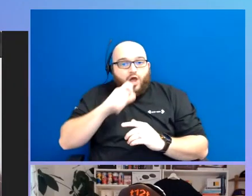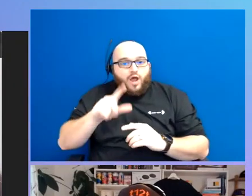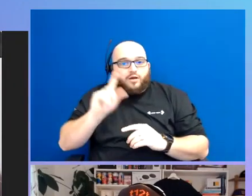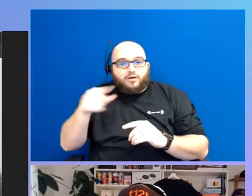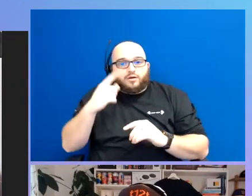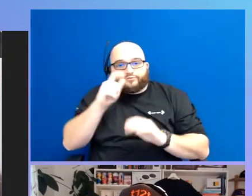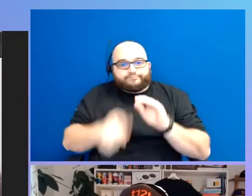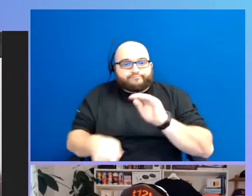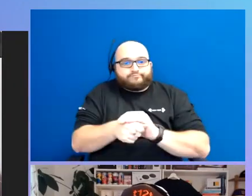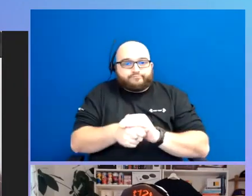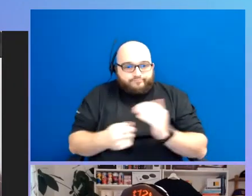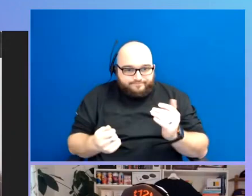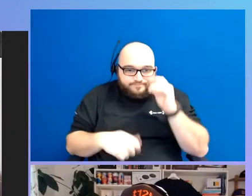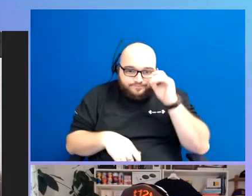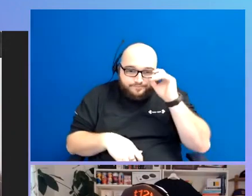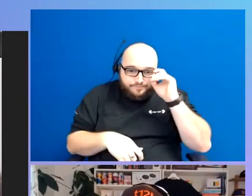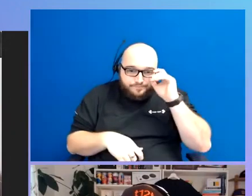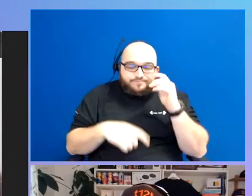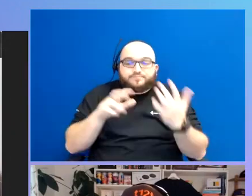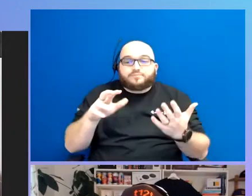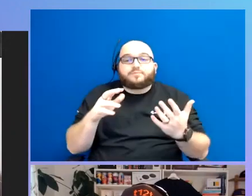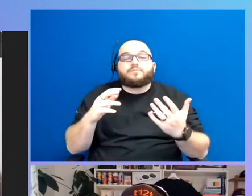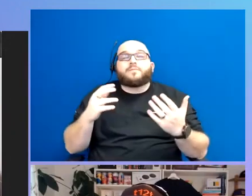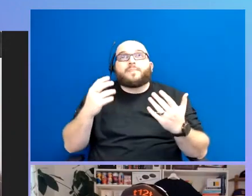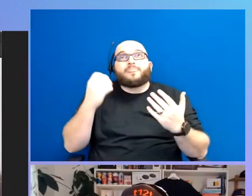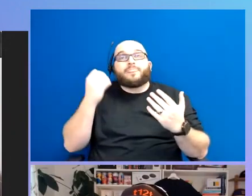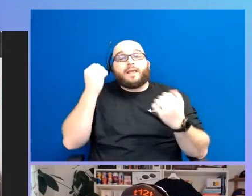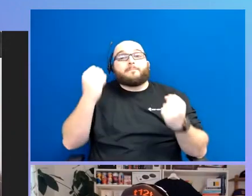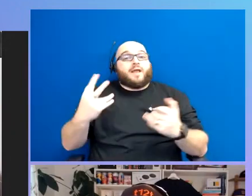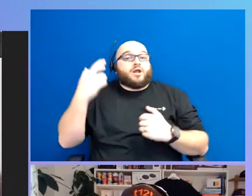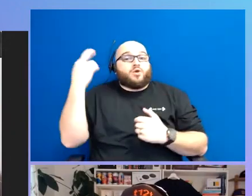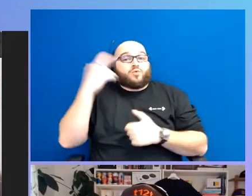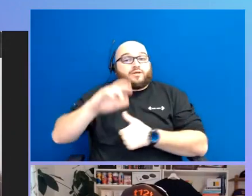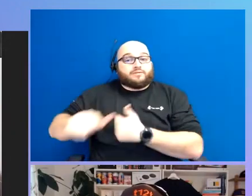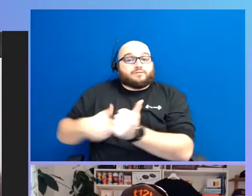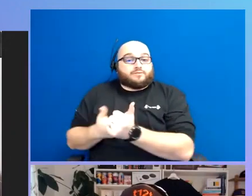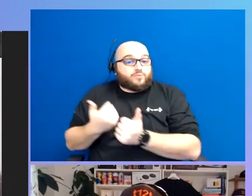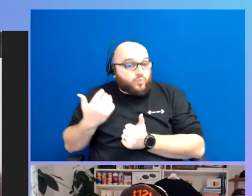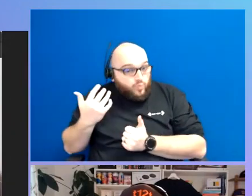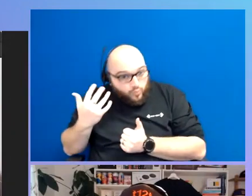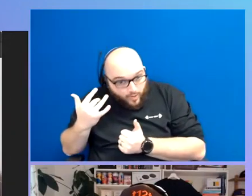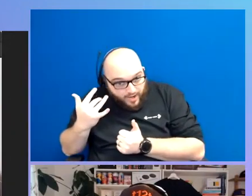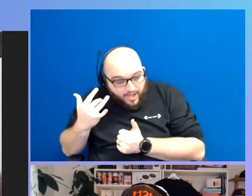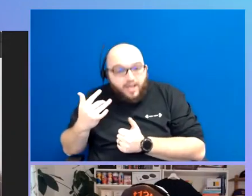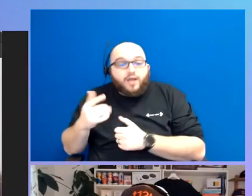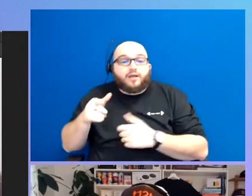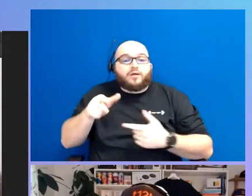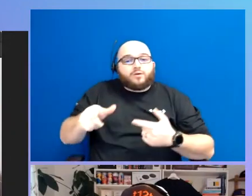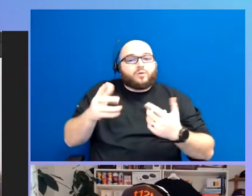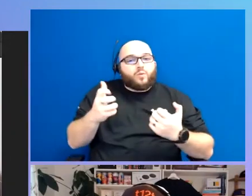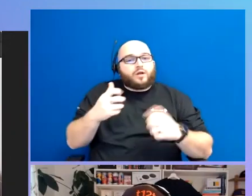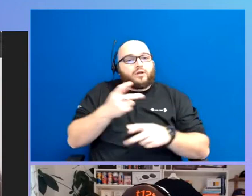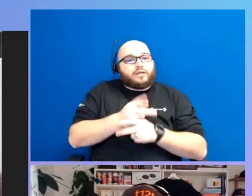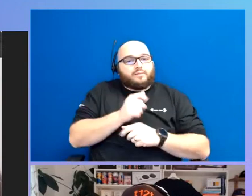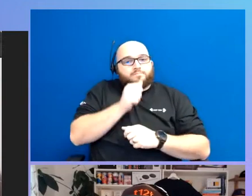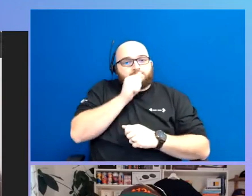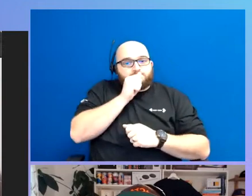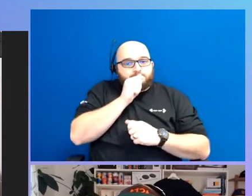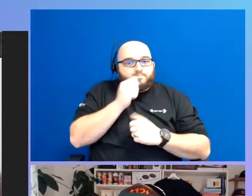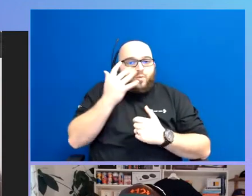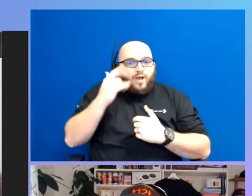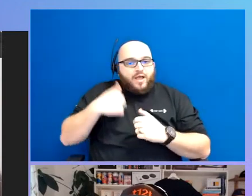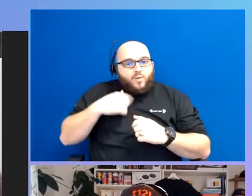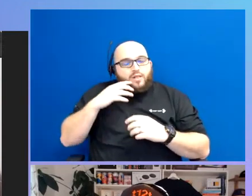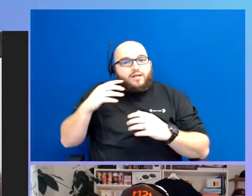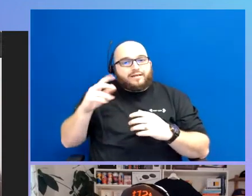And reasons for that are that you want to have a privacy because you share a lot of data.